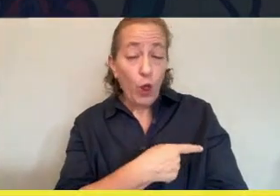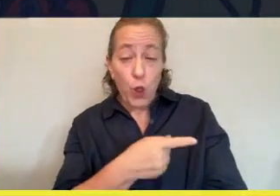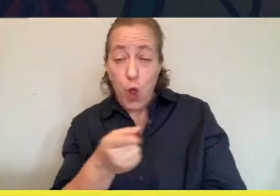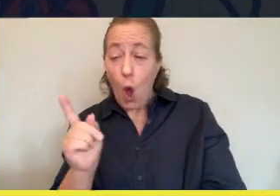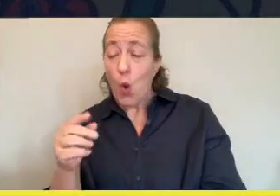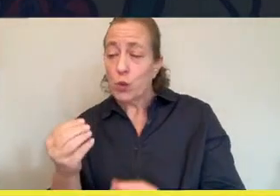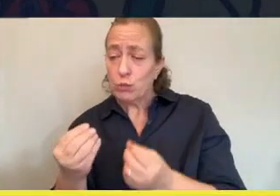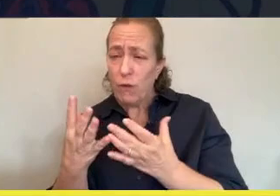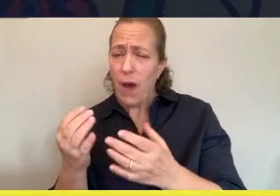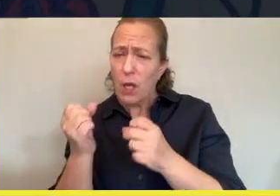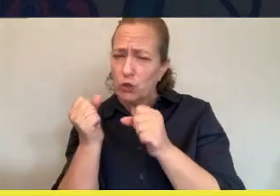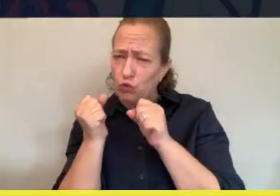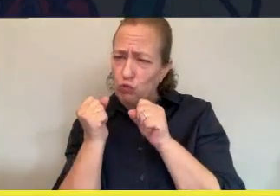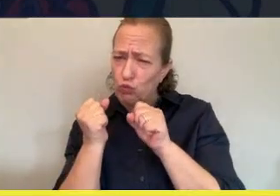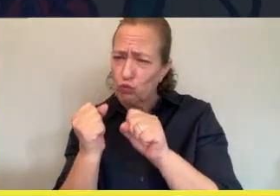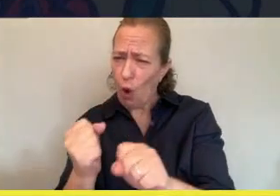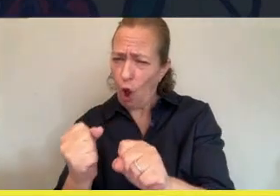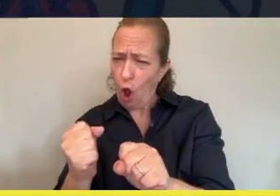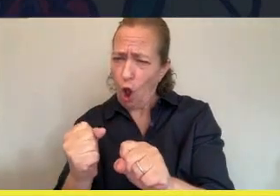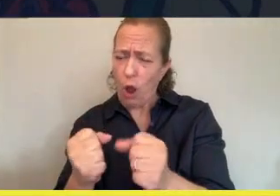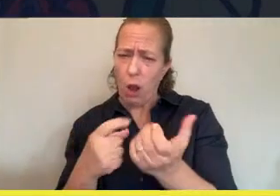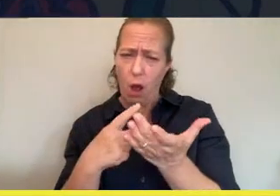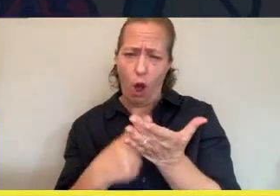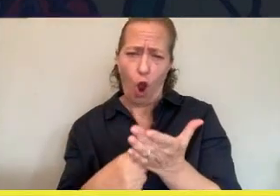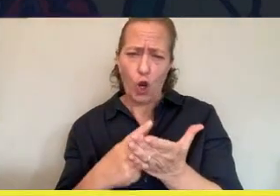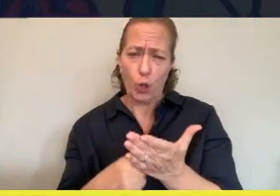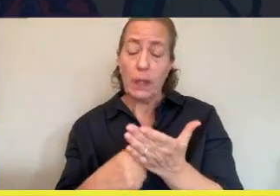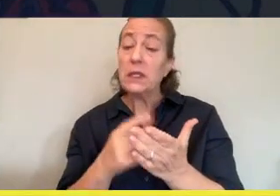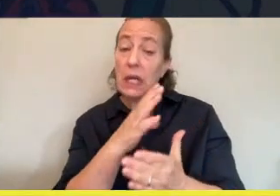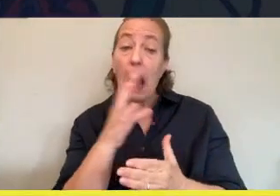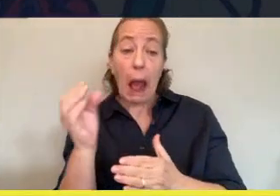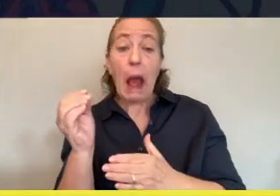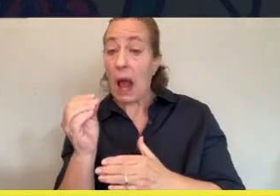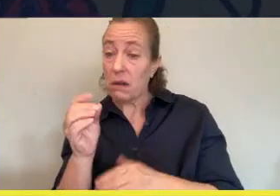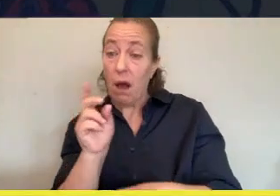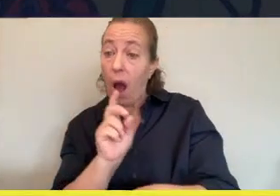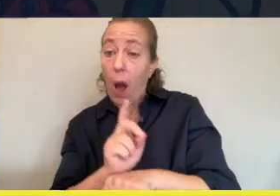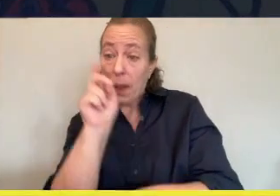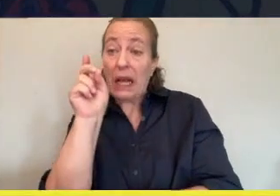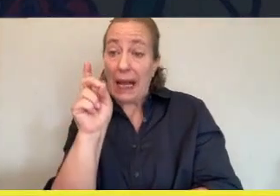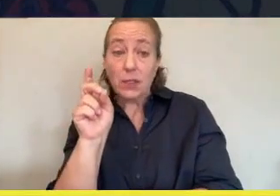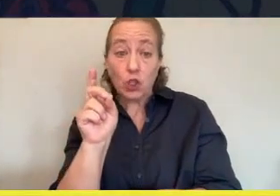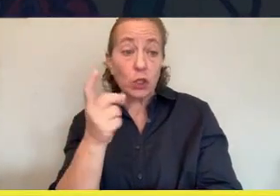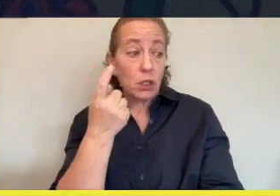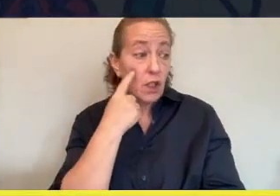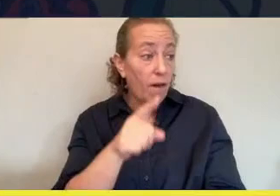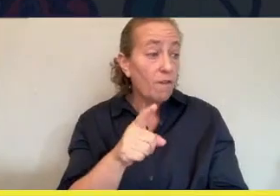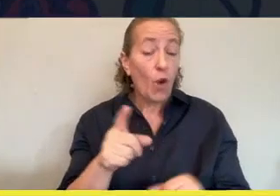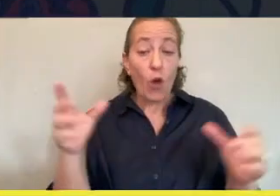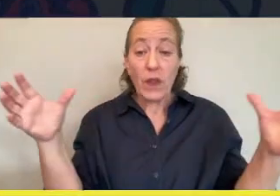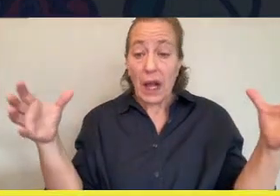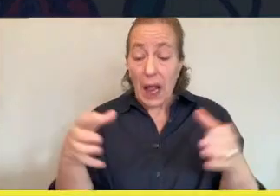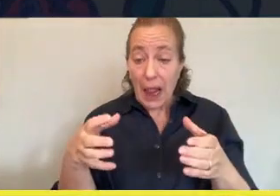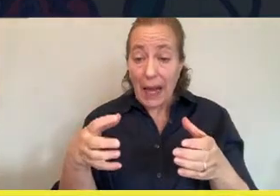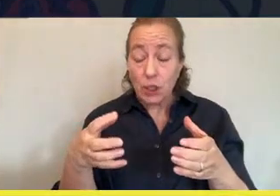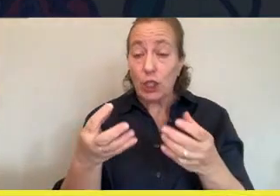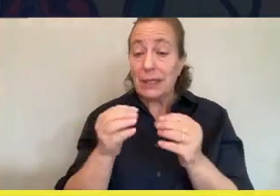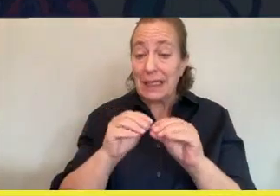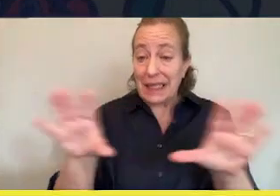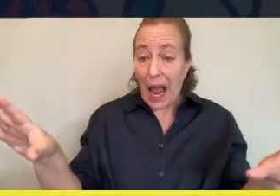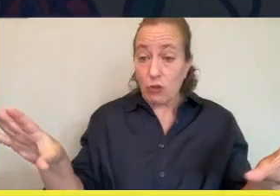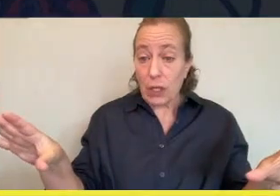compelling arguments, indeed obligations, for the collection, disaggregation, and dissemination of data